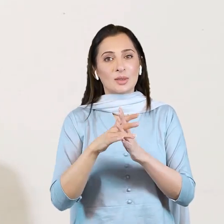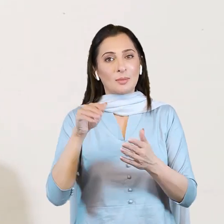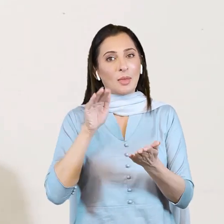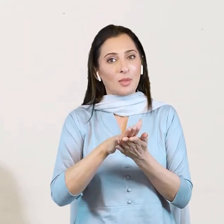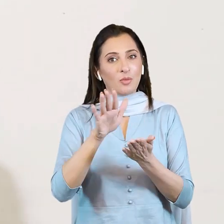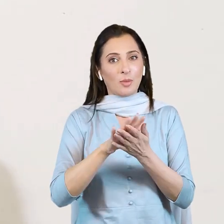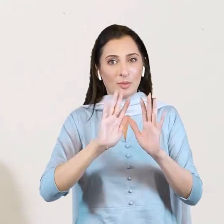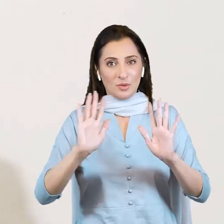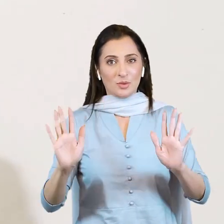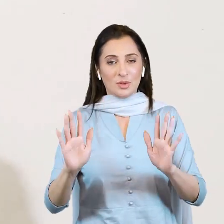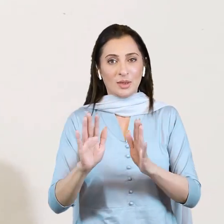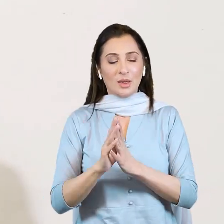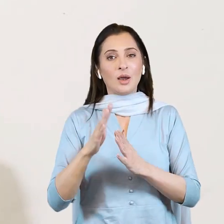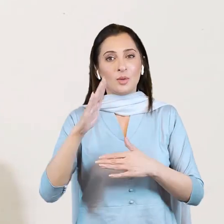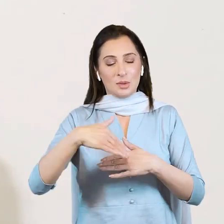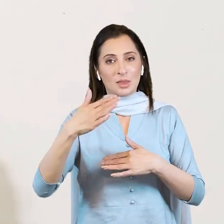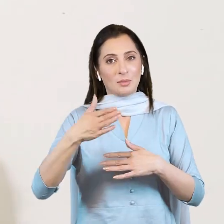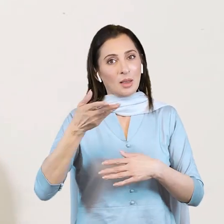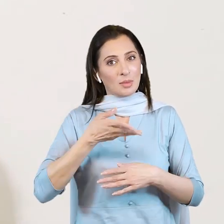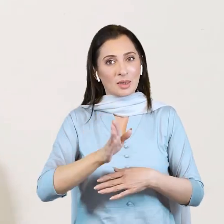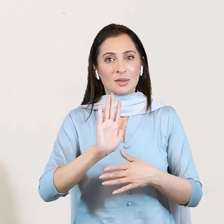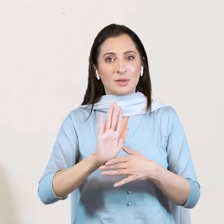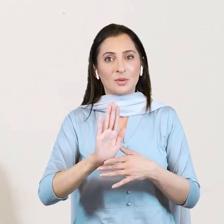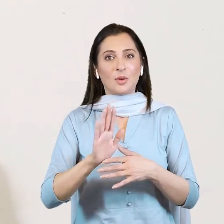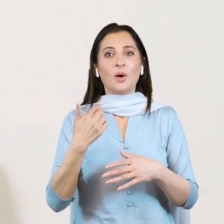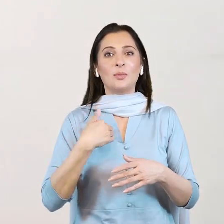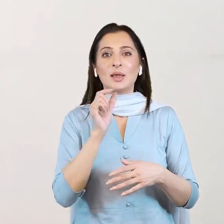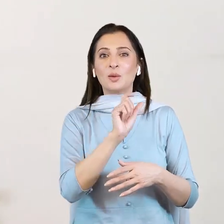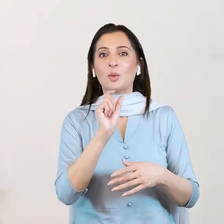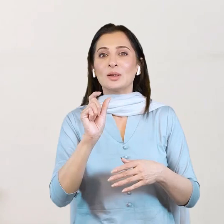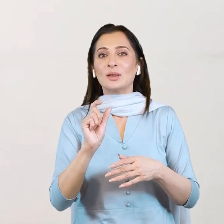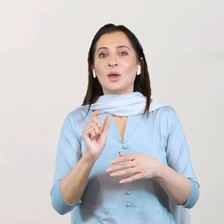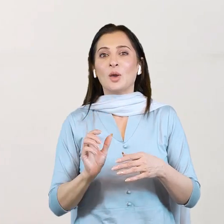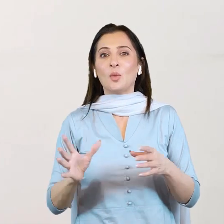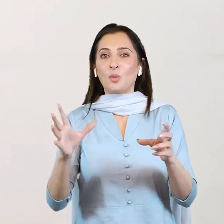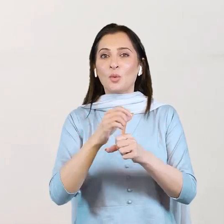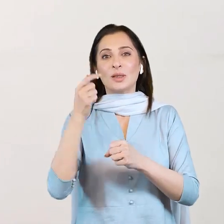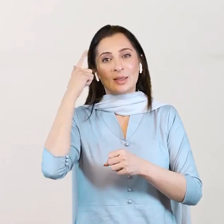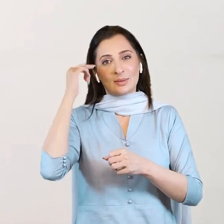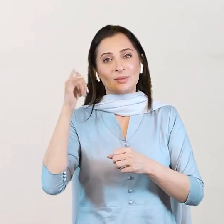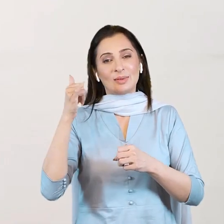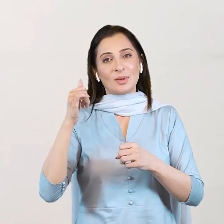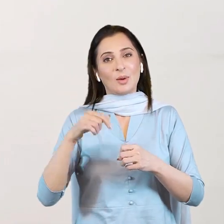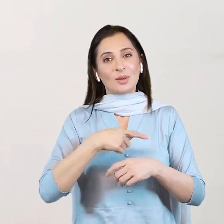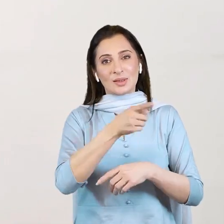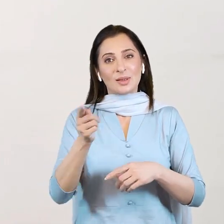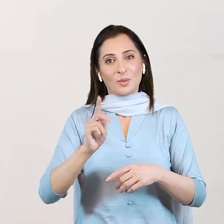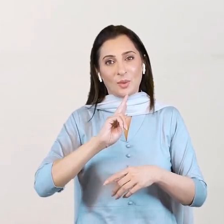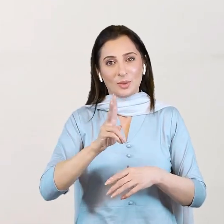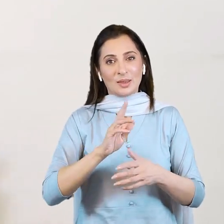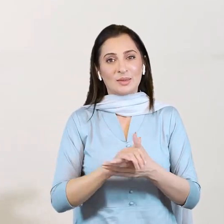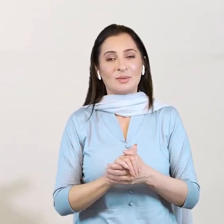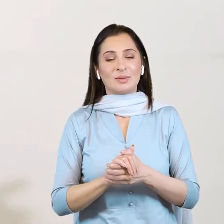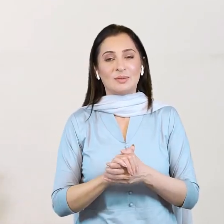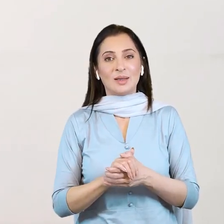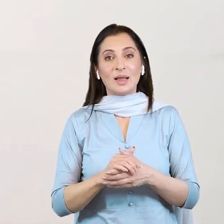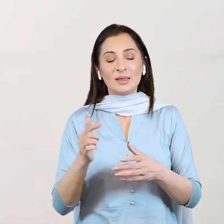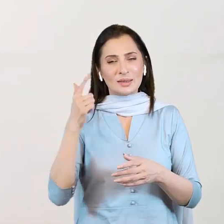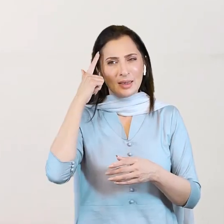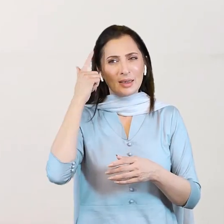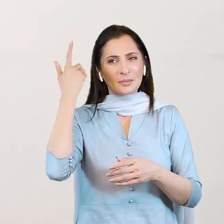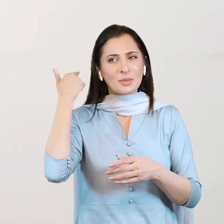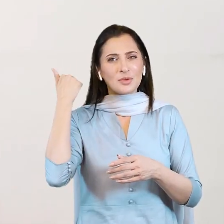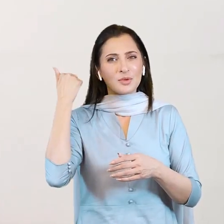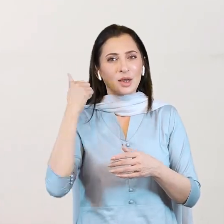with my words, with the hope that I would inspire the youth. A core memory that I have is of an article that I wrote about